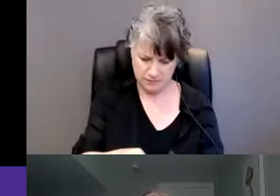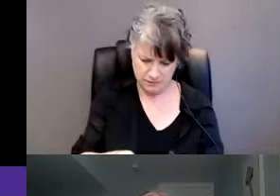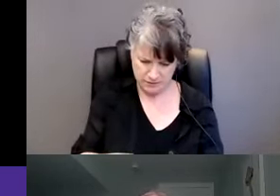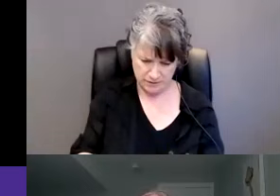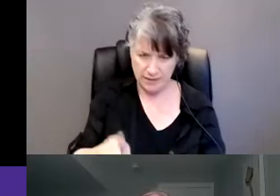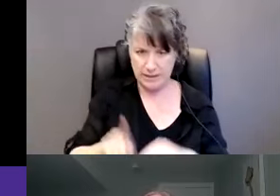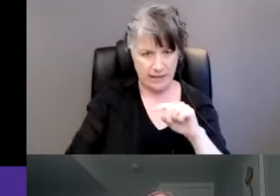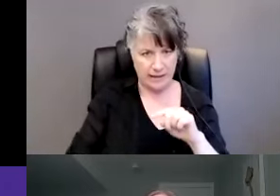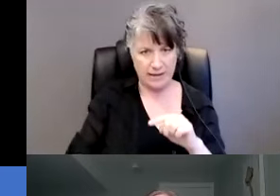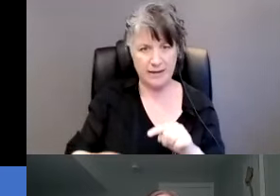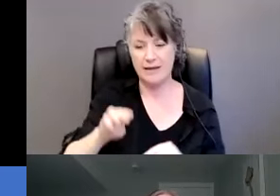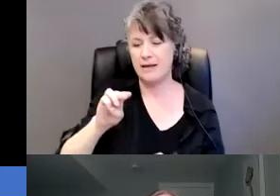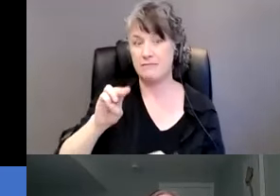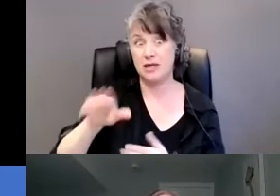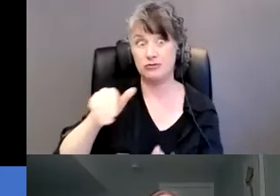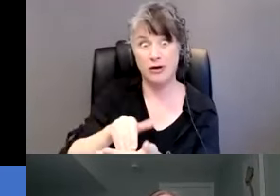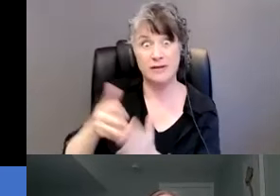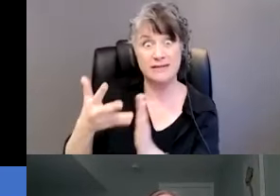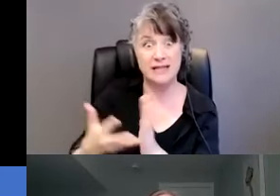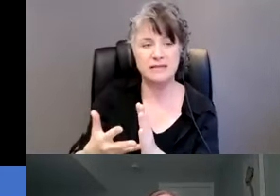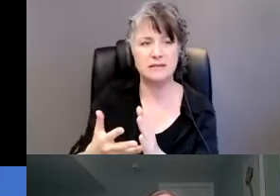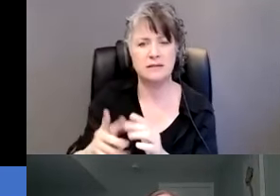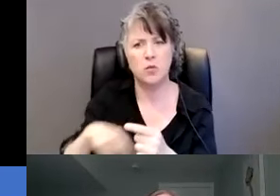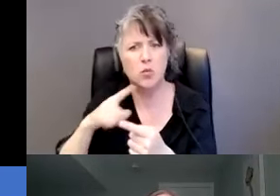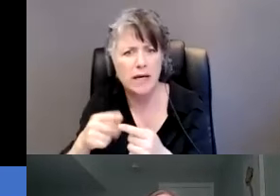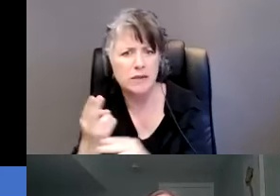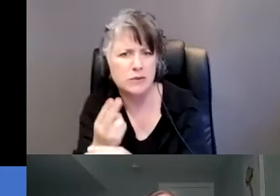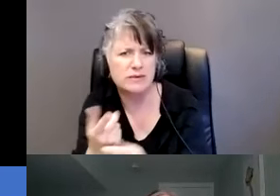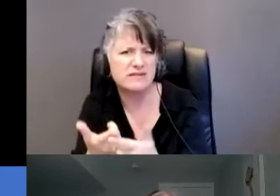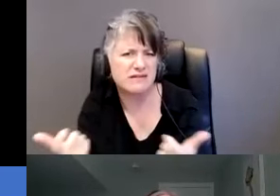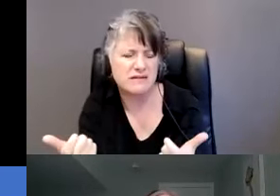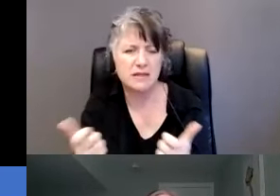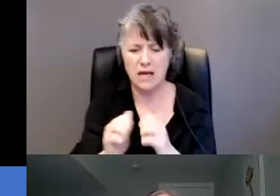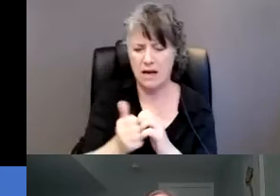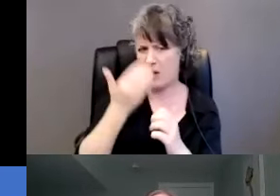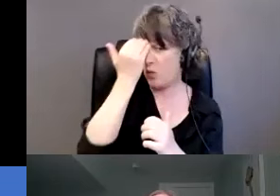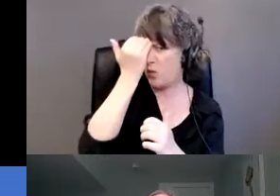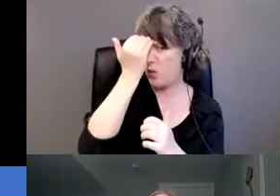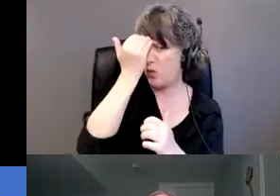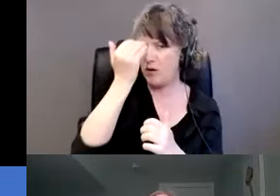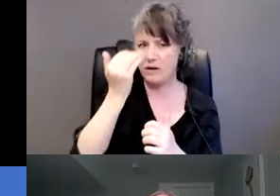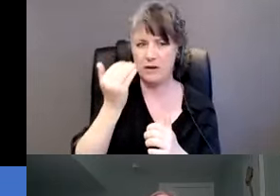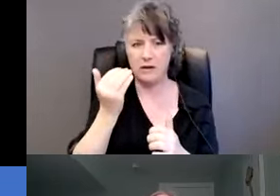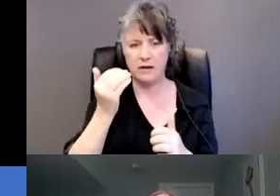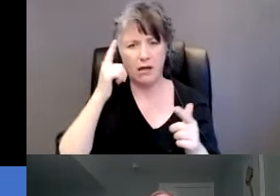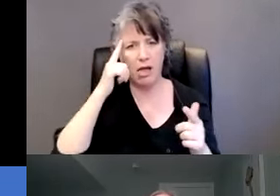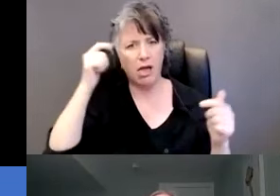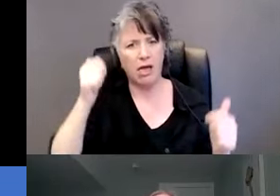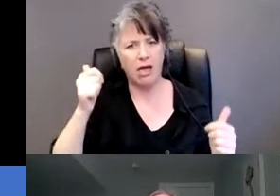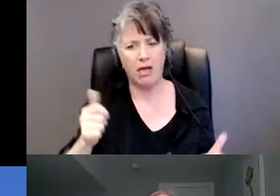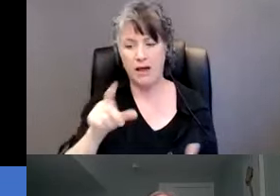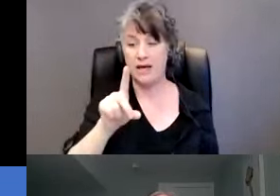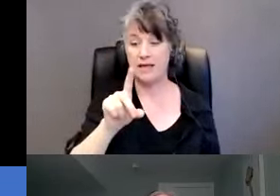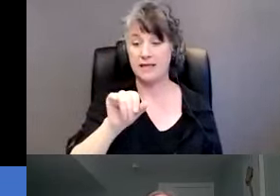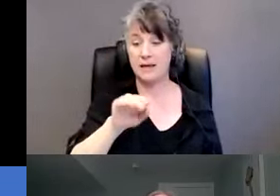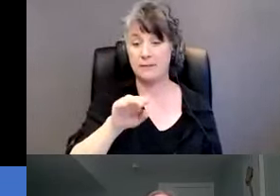MOCA, sort of when that's used. And what defines a dementia, for example, is when somebody